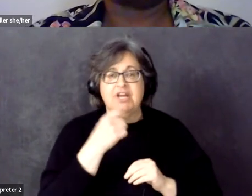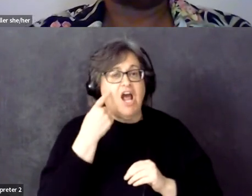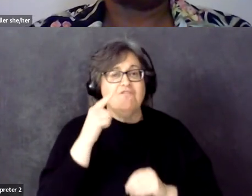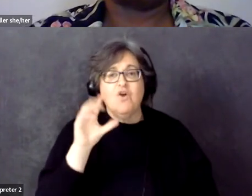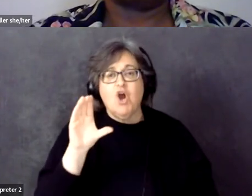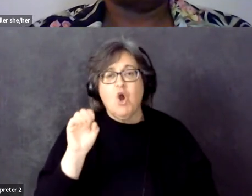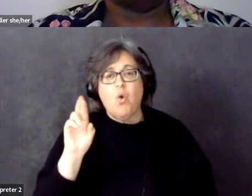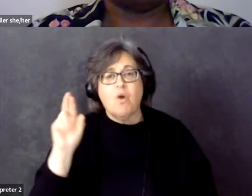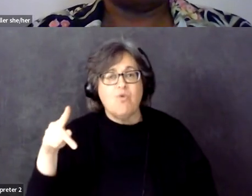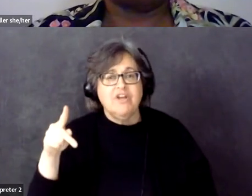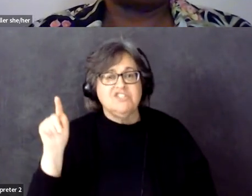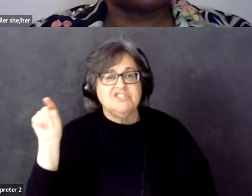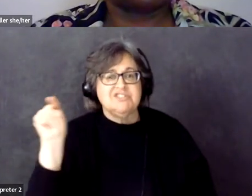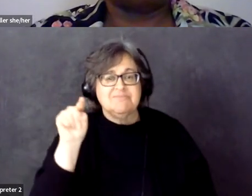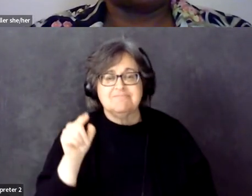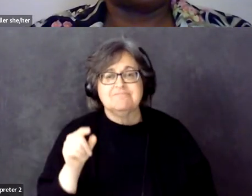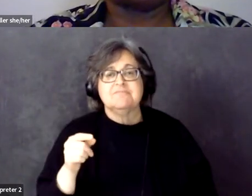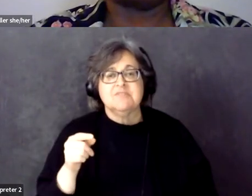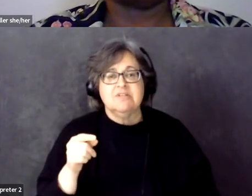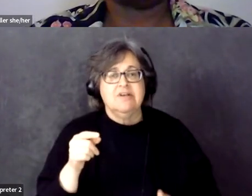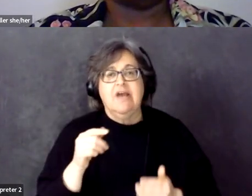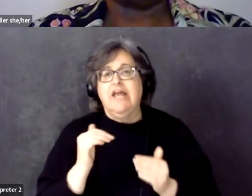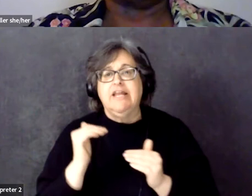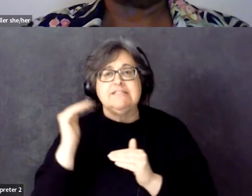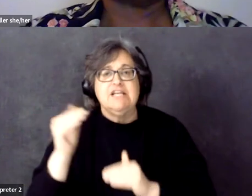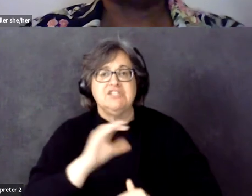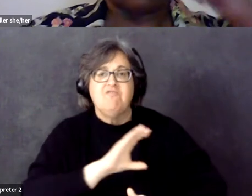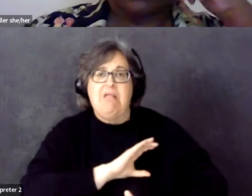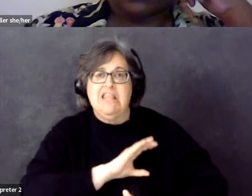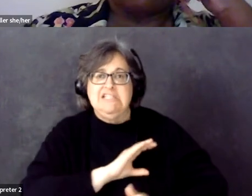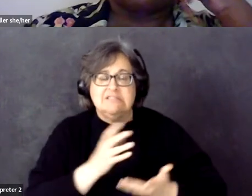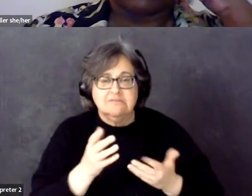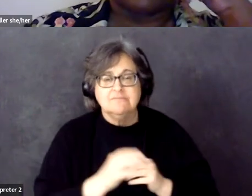not for corporations and excessive policing.